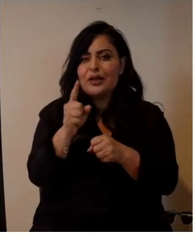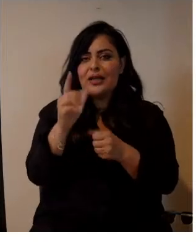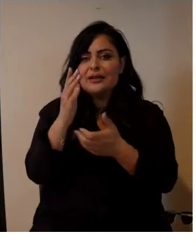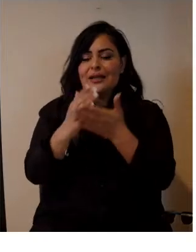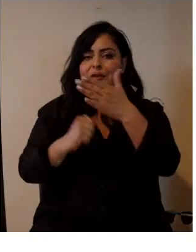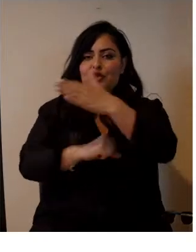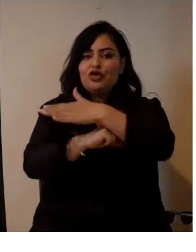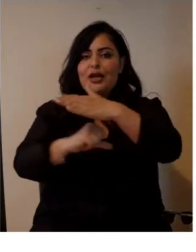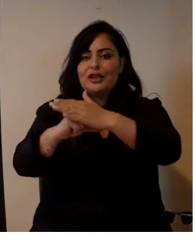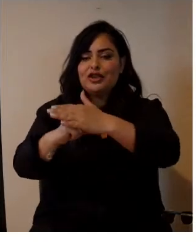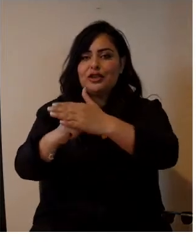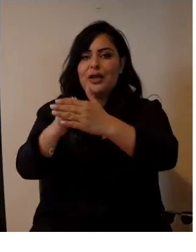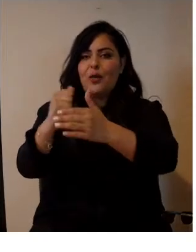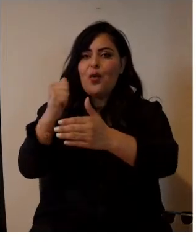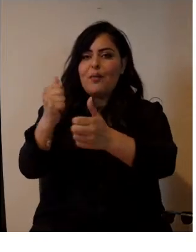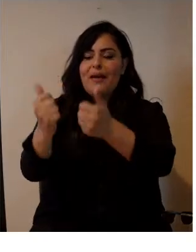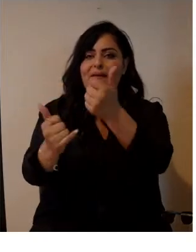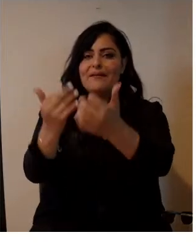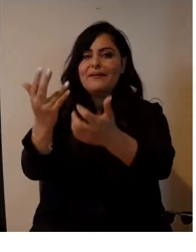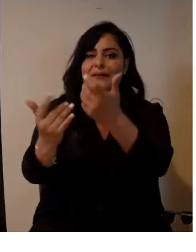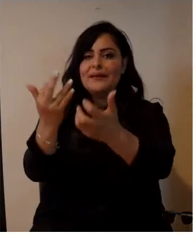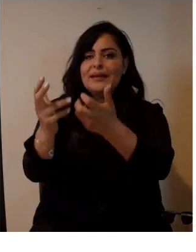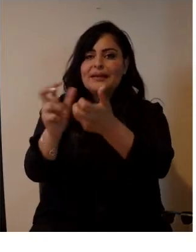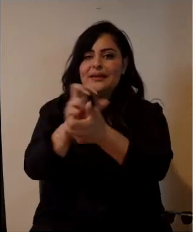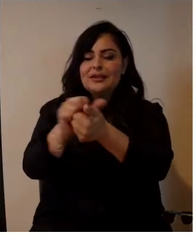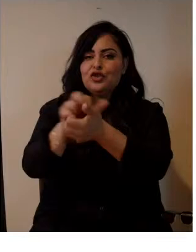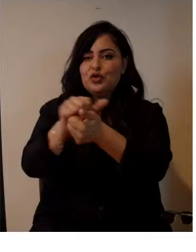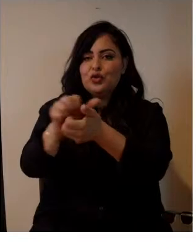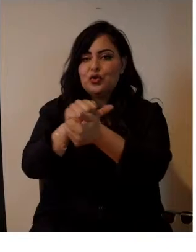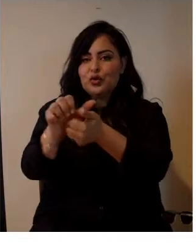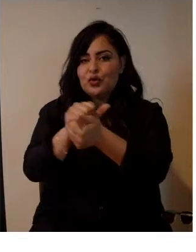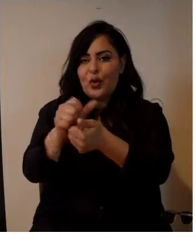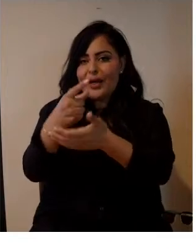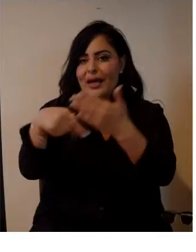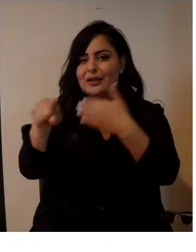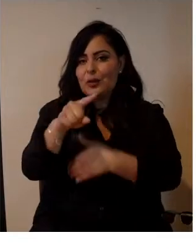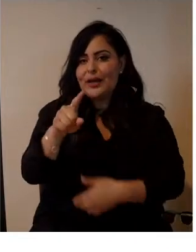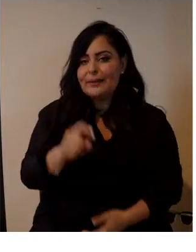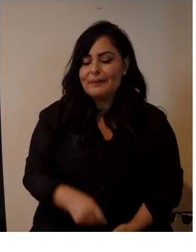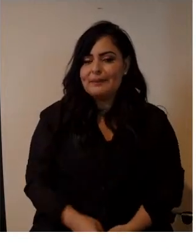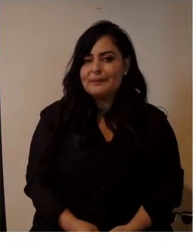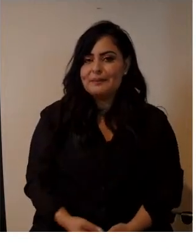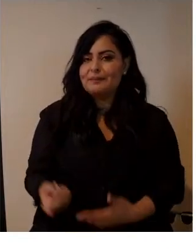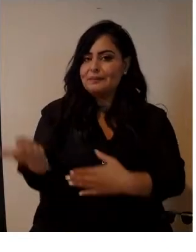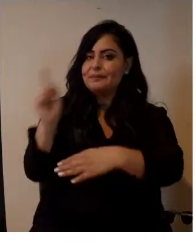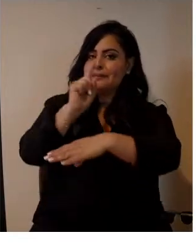not be affected or destroyed by upcoming winds next week? So I'm going to bring back our operations section chiefs.